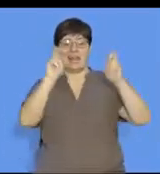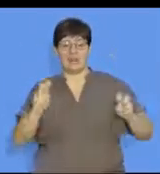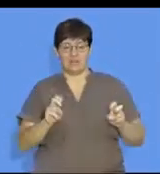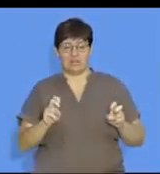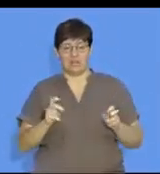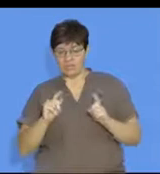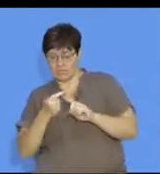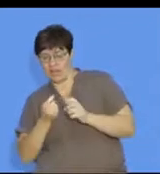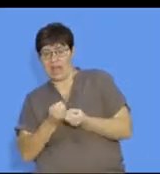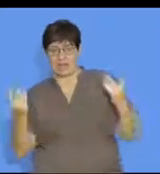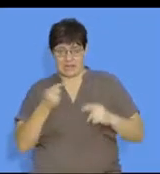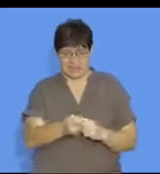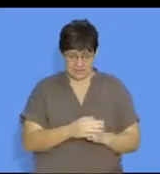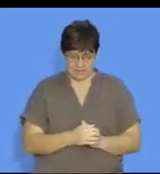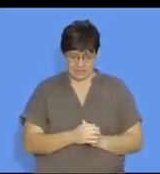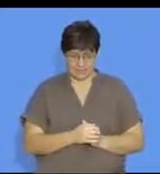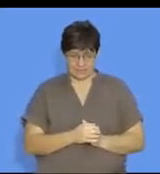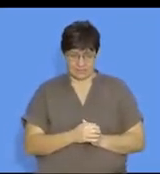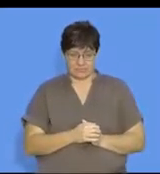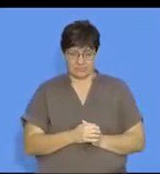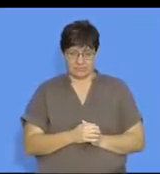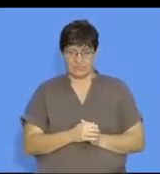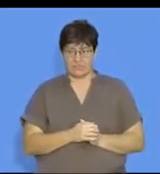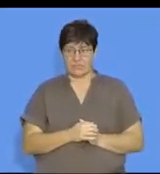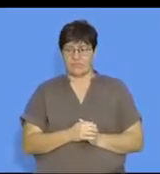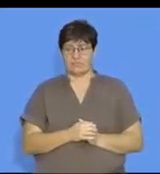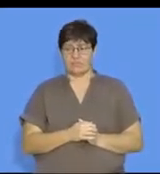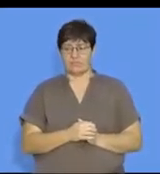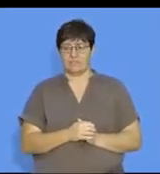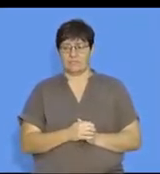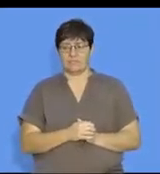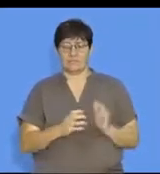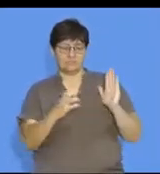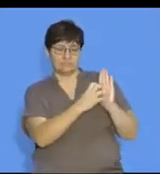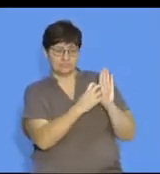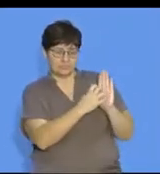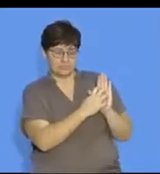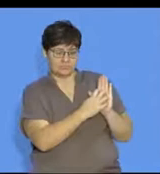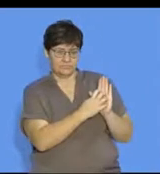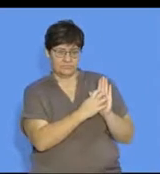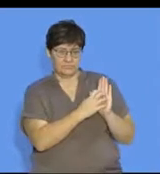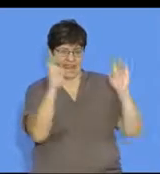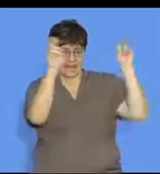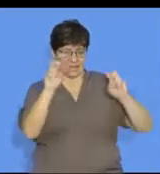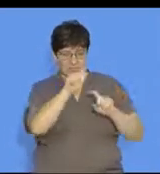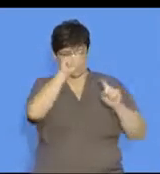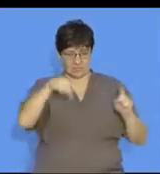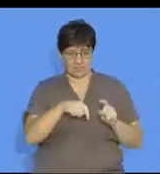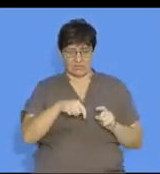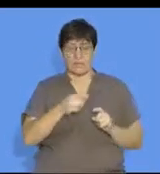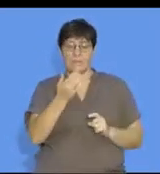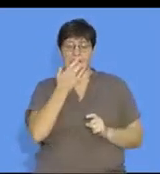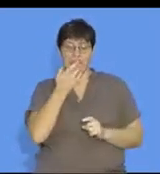electrical physical quantity. Right. Okay. Now here's a circuit diagram showing internal